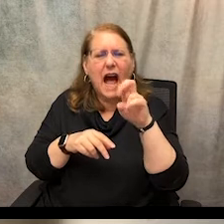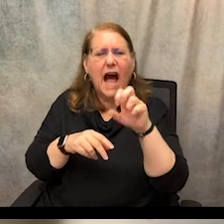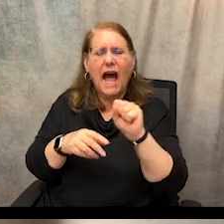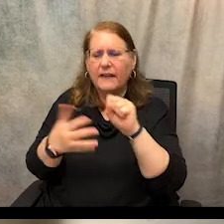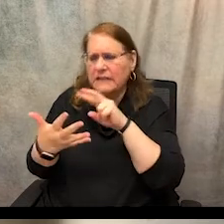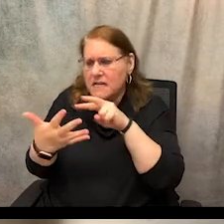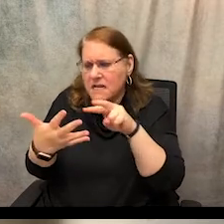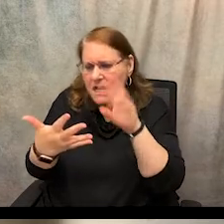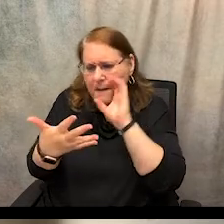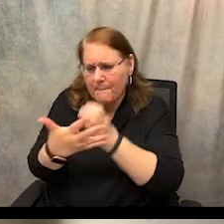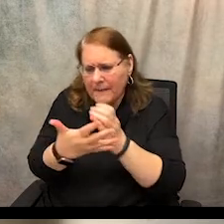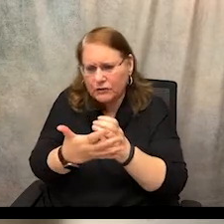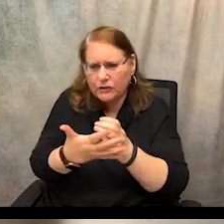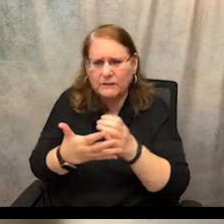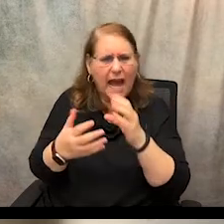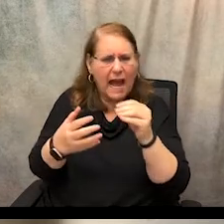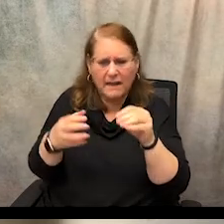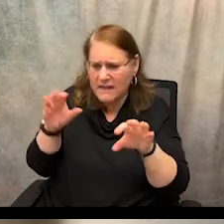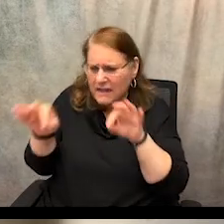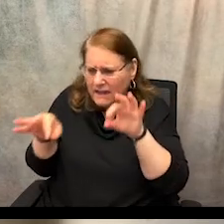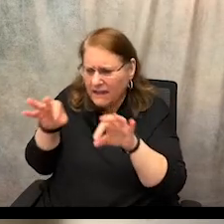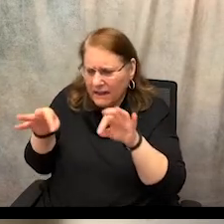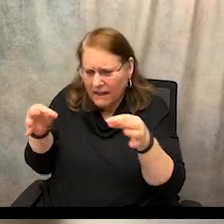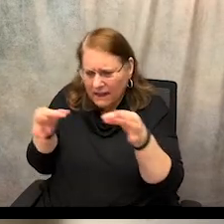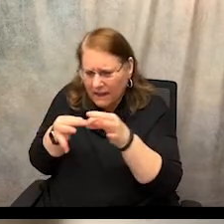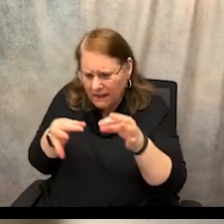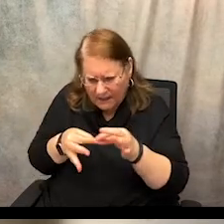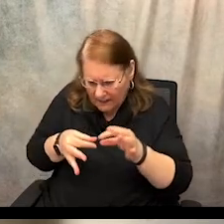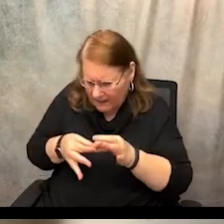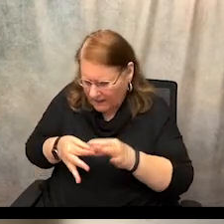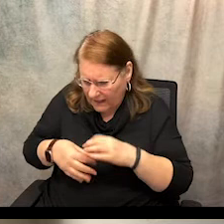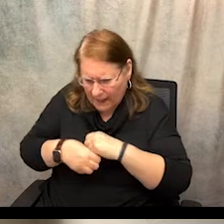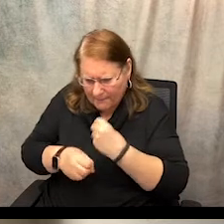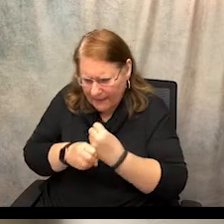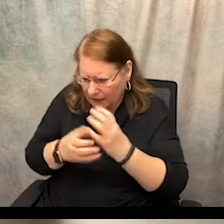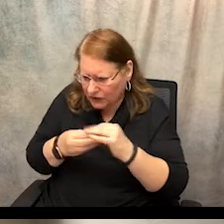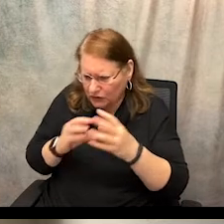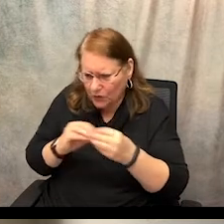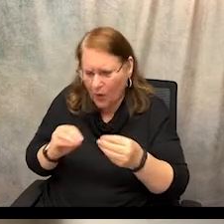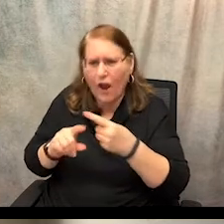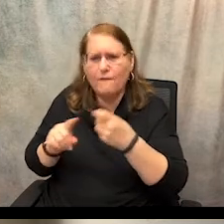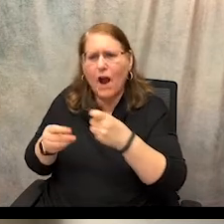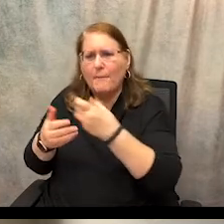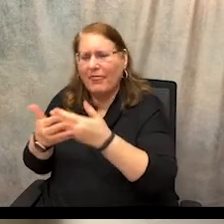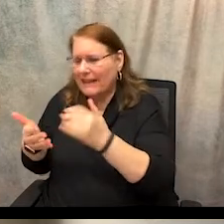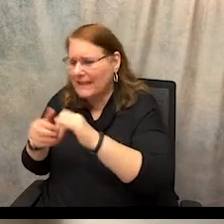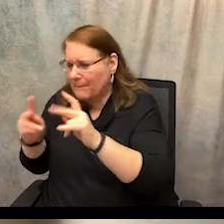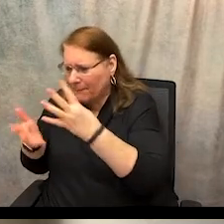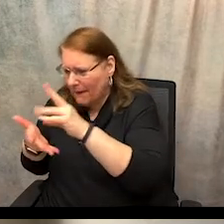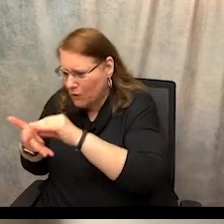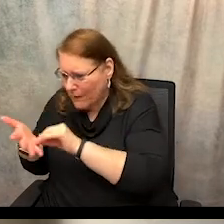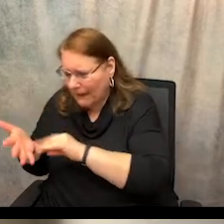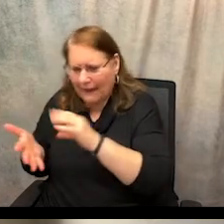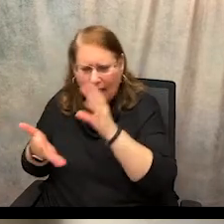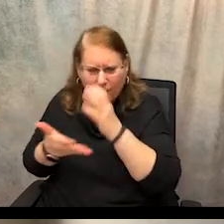together stories based on written and photovisual material. Often makes it hard for me